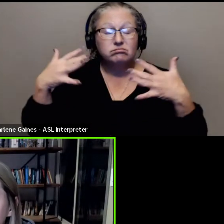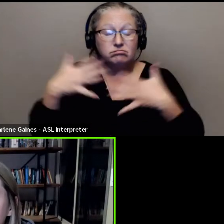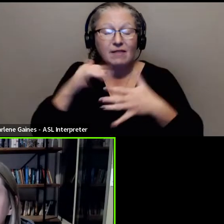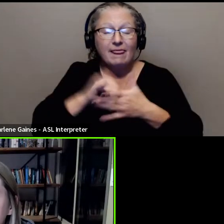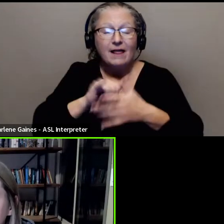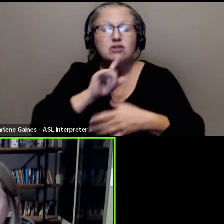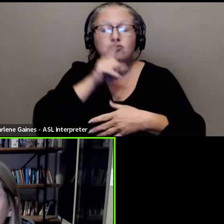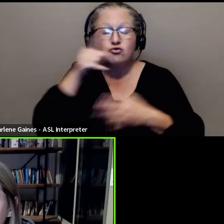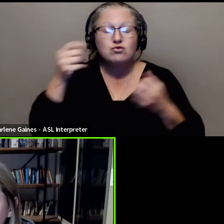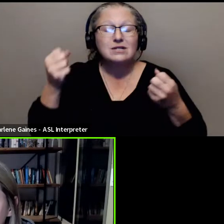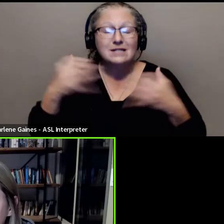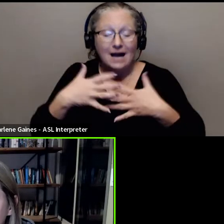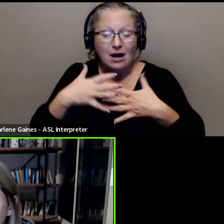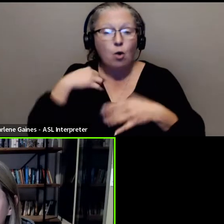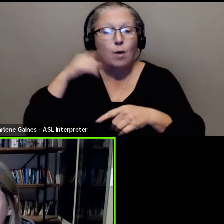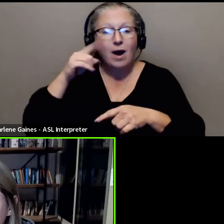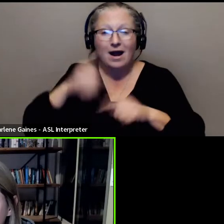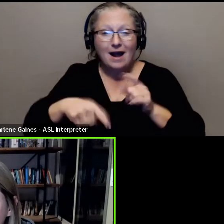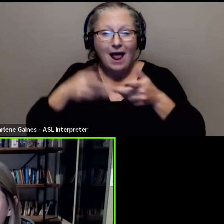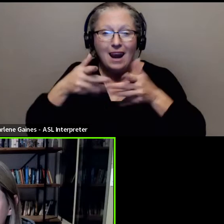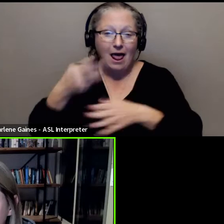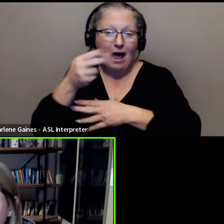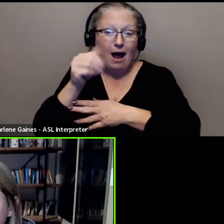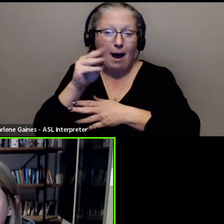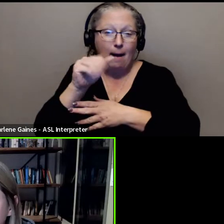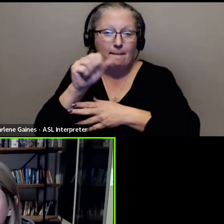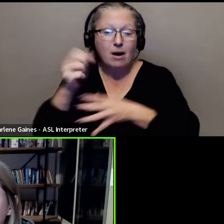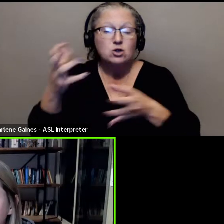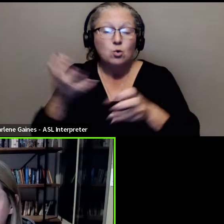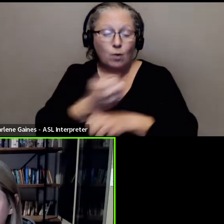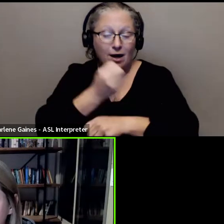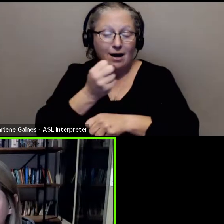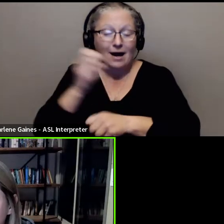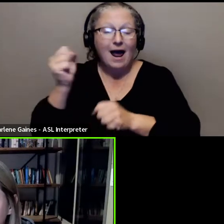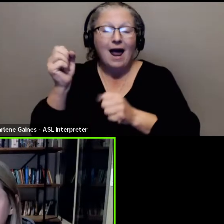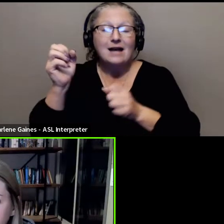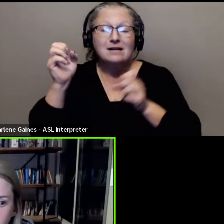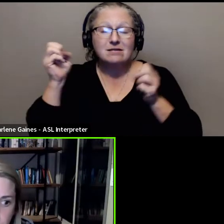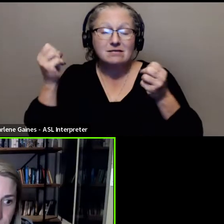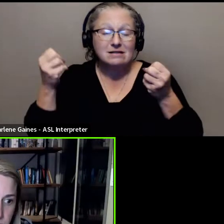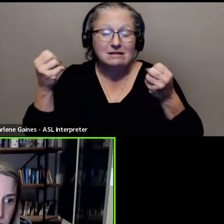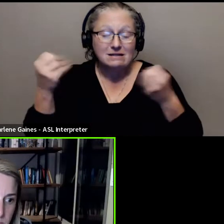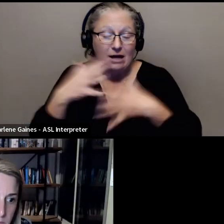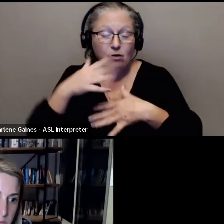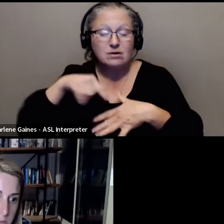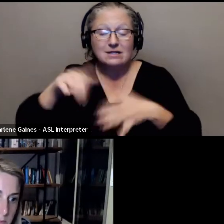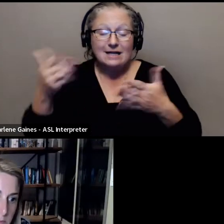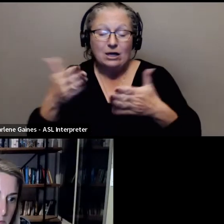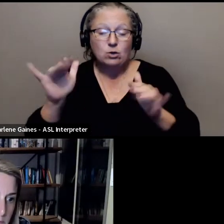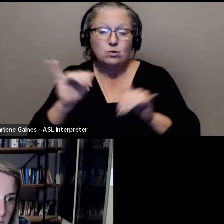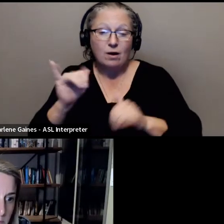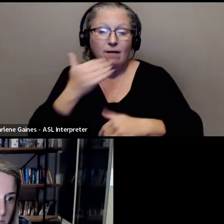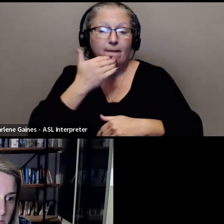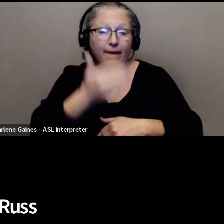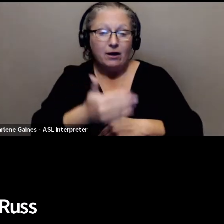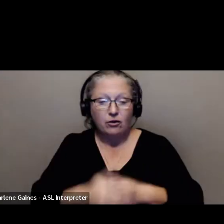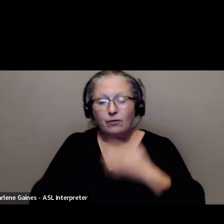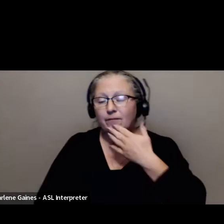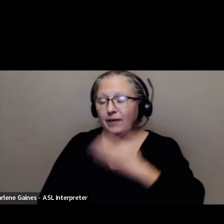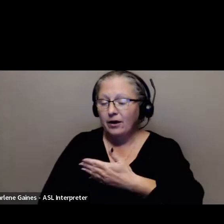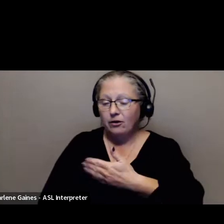terror, and we cannot let Hamas win and terrorize here as well. Thank you. Thank you.